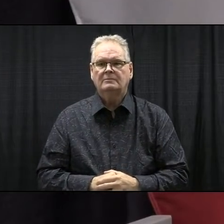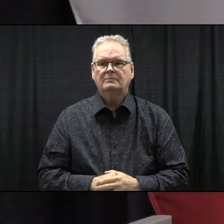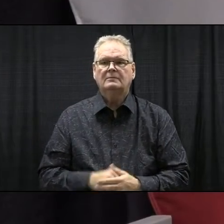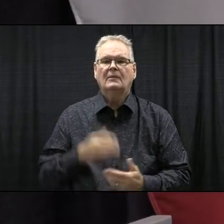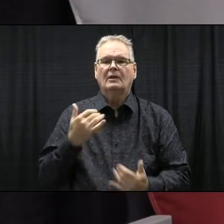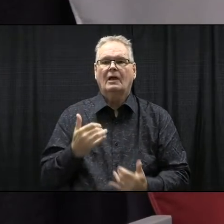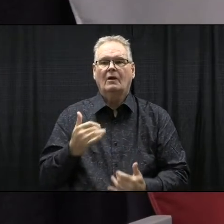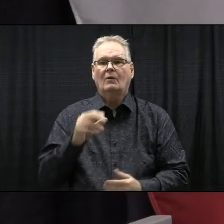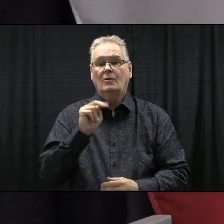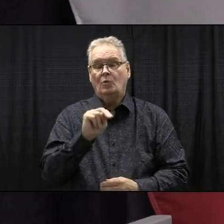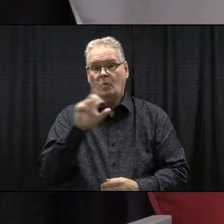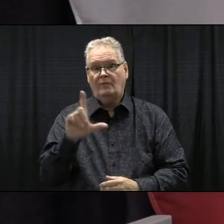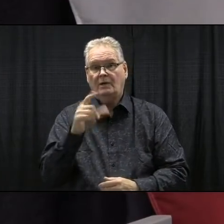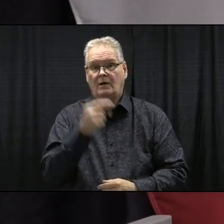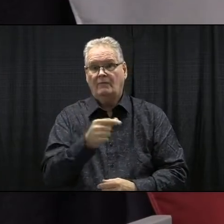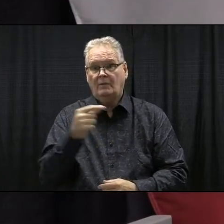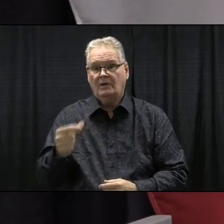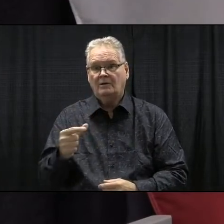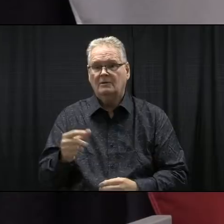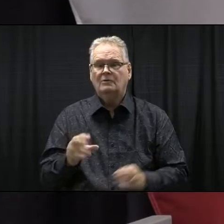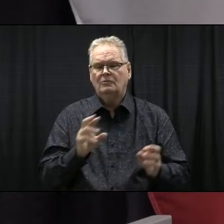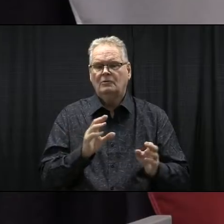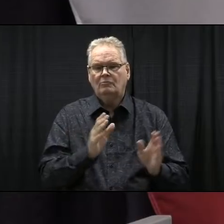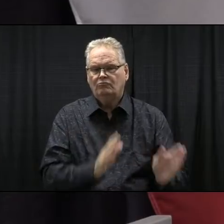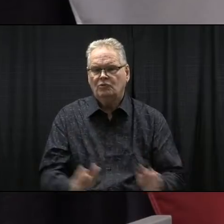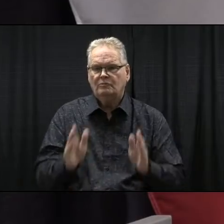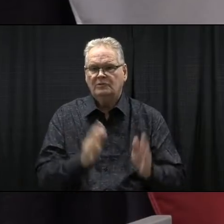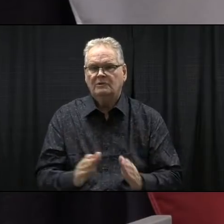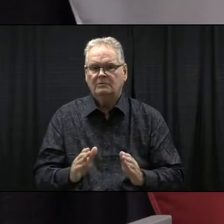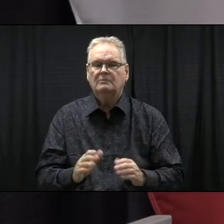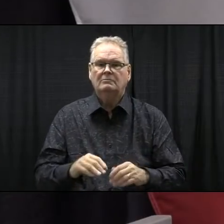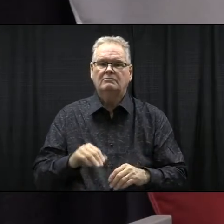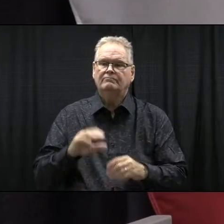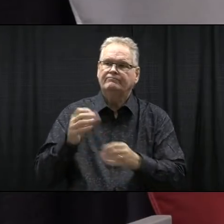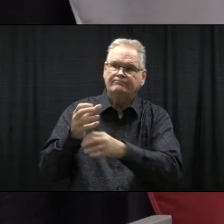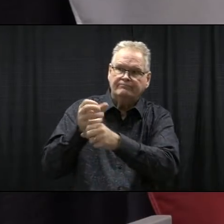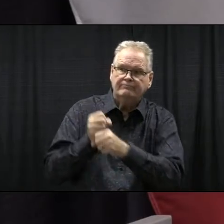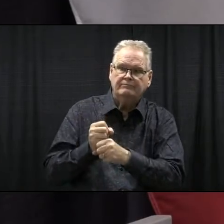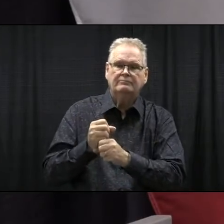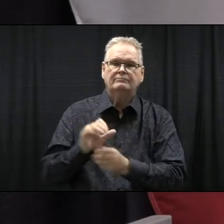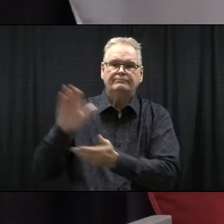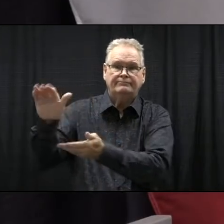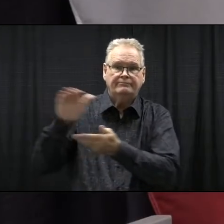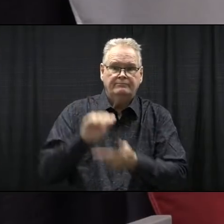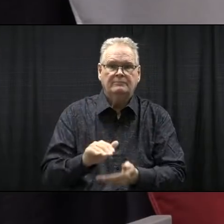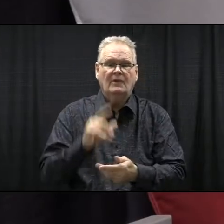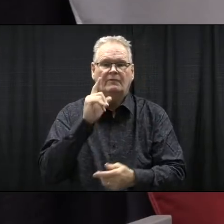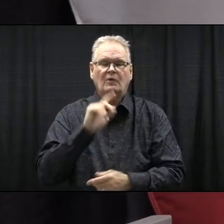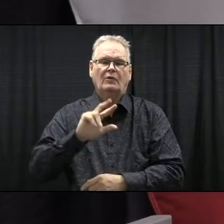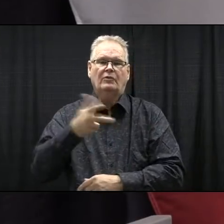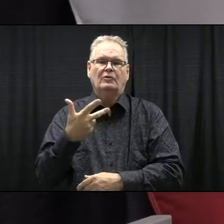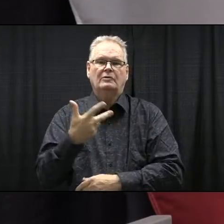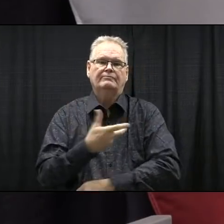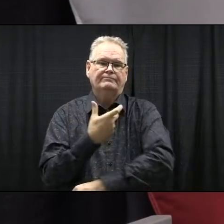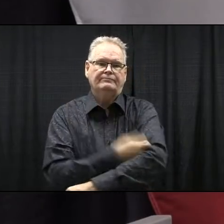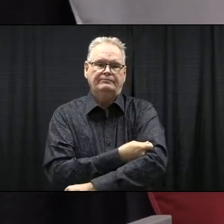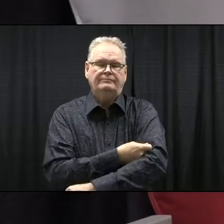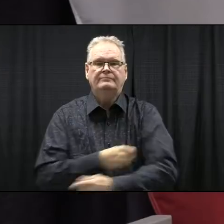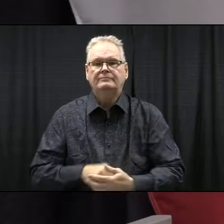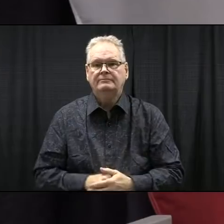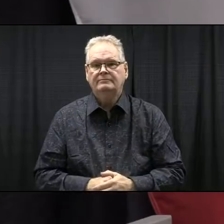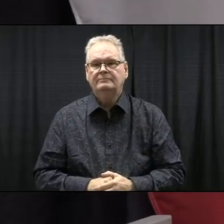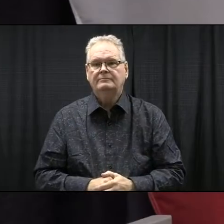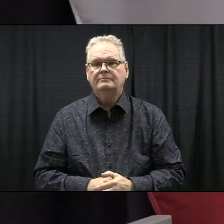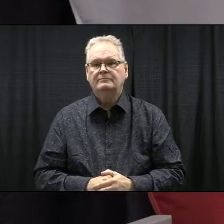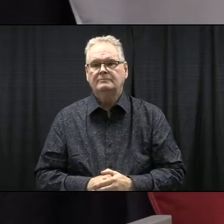recommended into and out of regions that are under Alert Level 3. Examples of essential travel include medical reasons and for work.